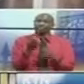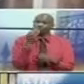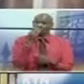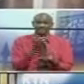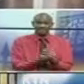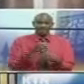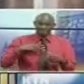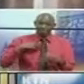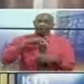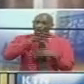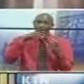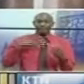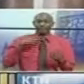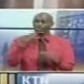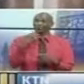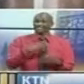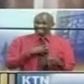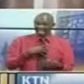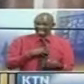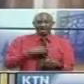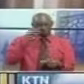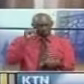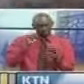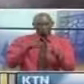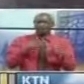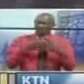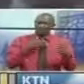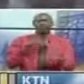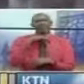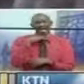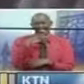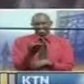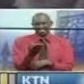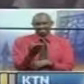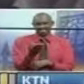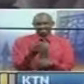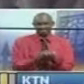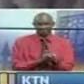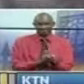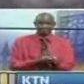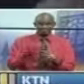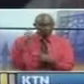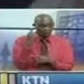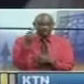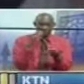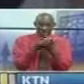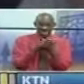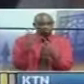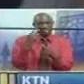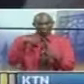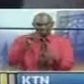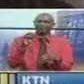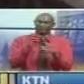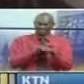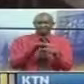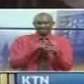have retired can stay before they die. And it is not only for the money, but also keeping